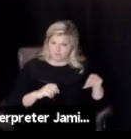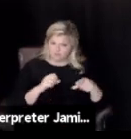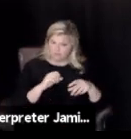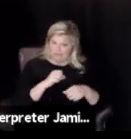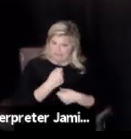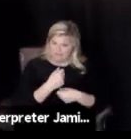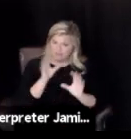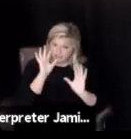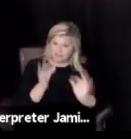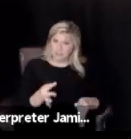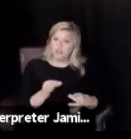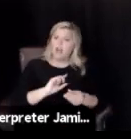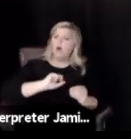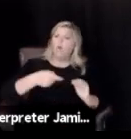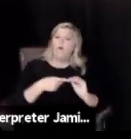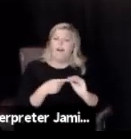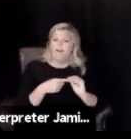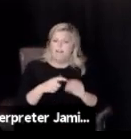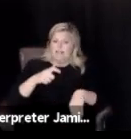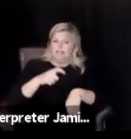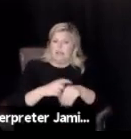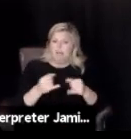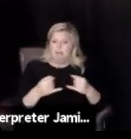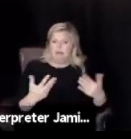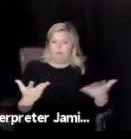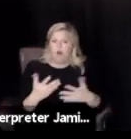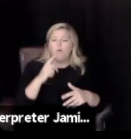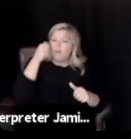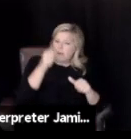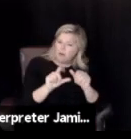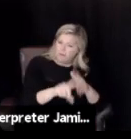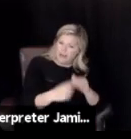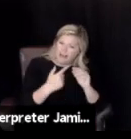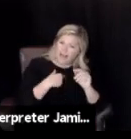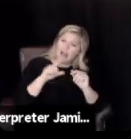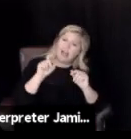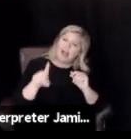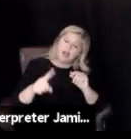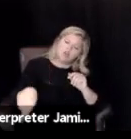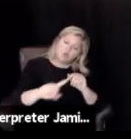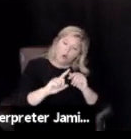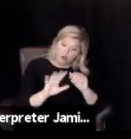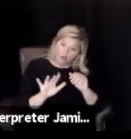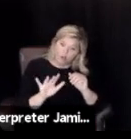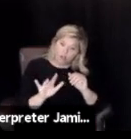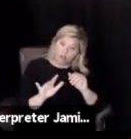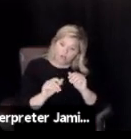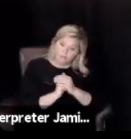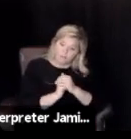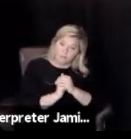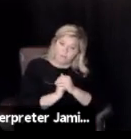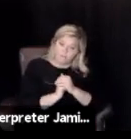So remember in the beginning, when I asked you the question about how important